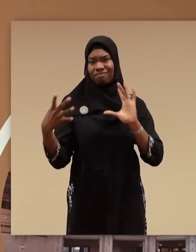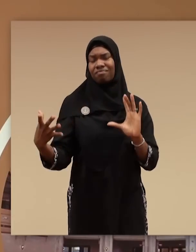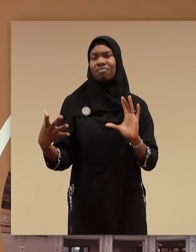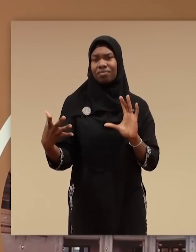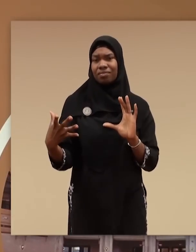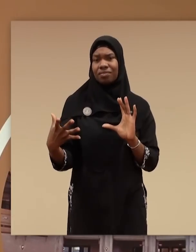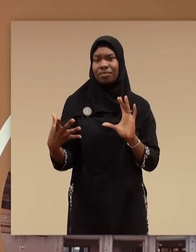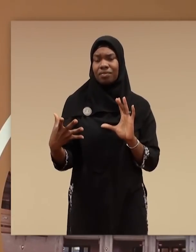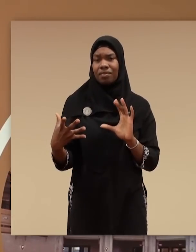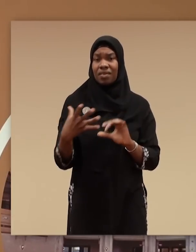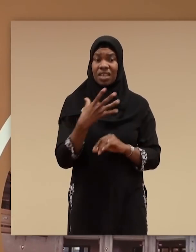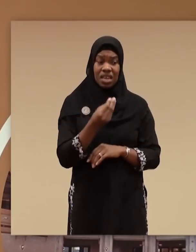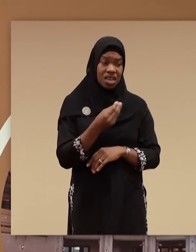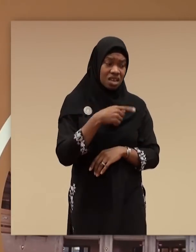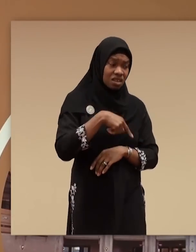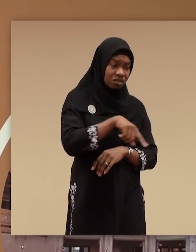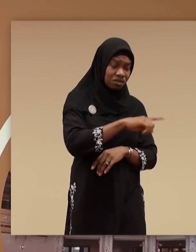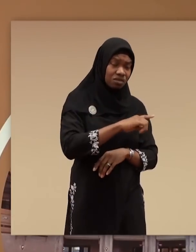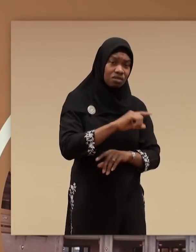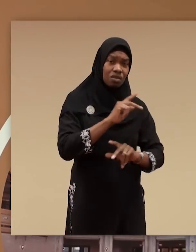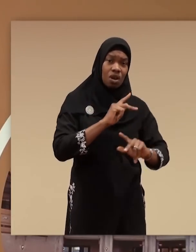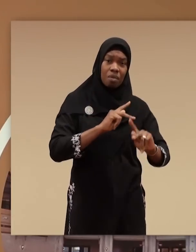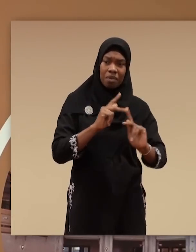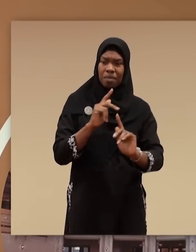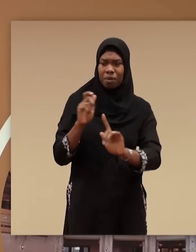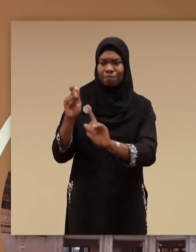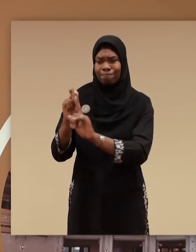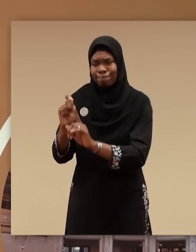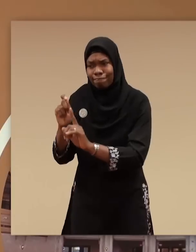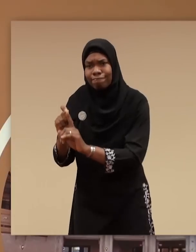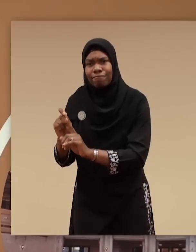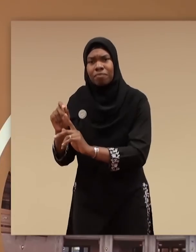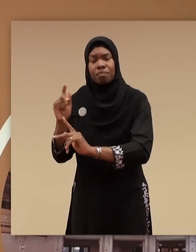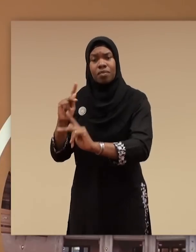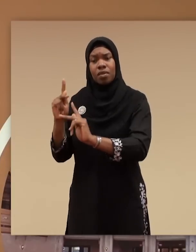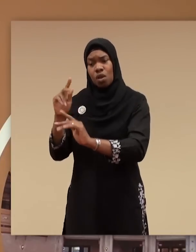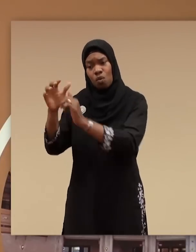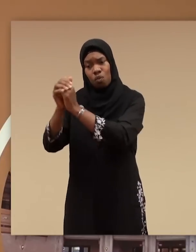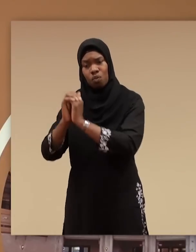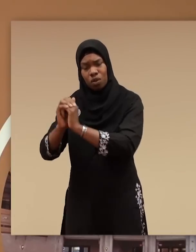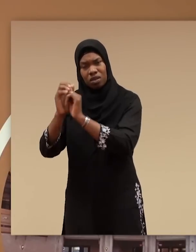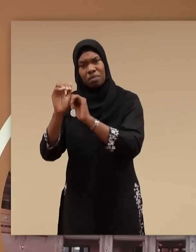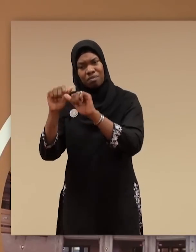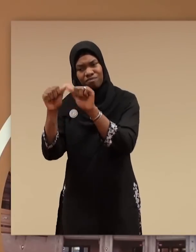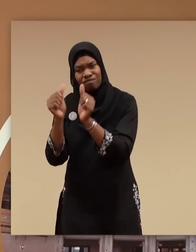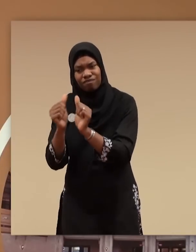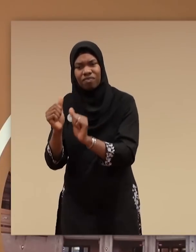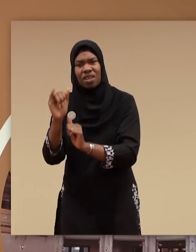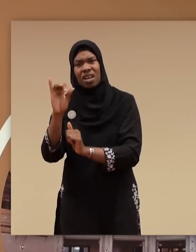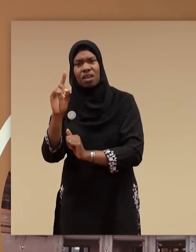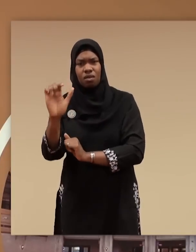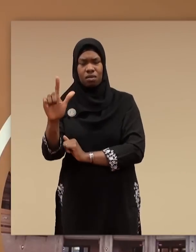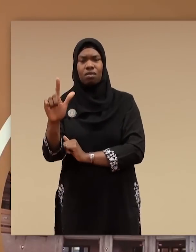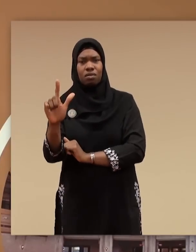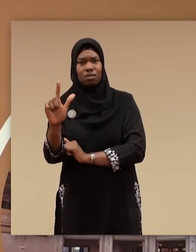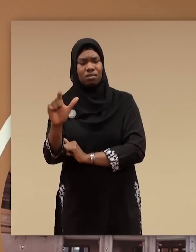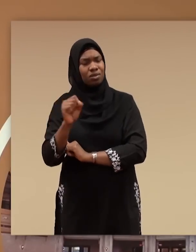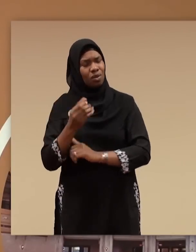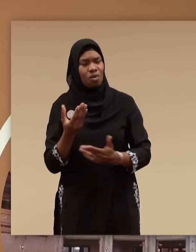the idols. And listen to me, O Muhammad, I have an